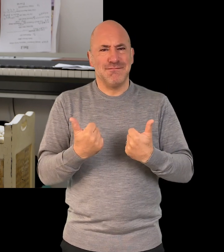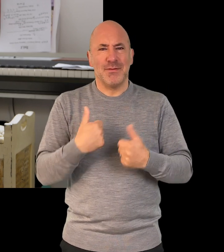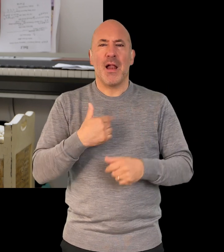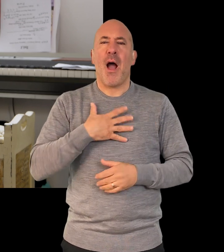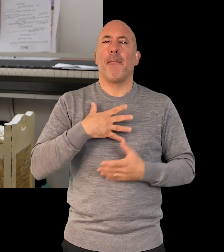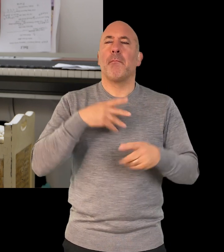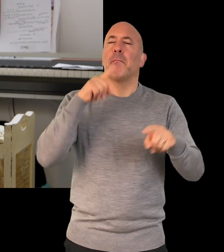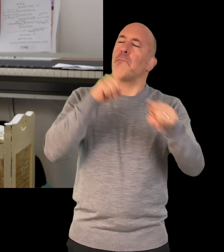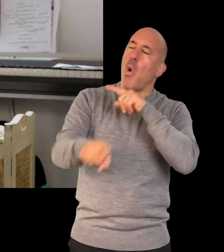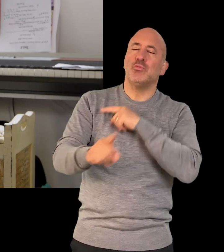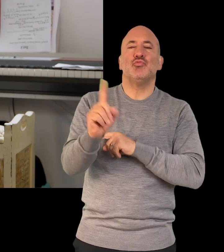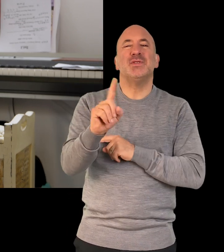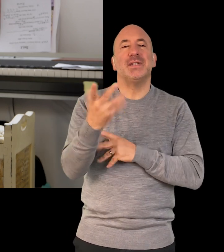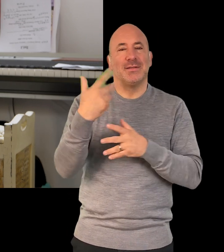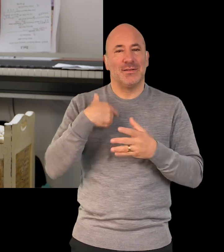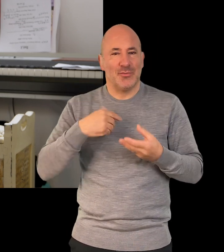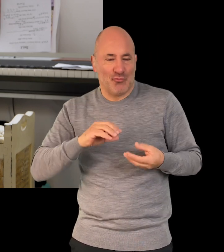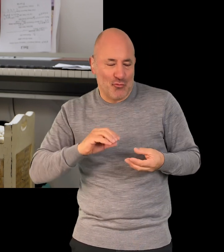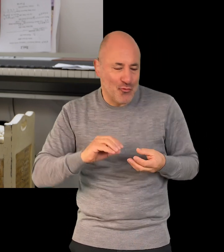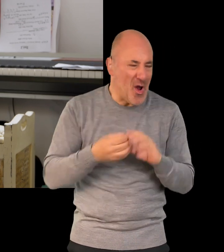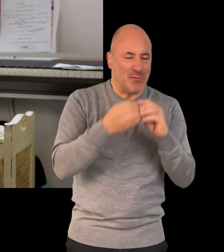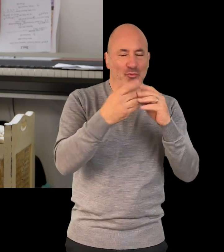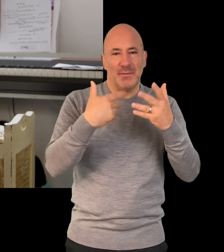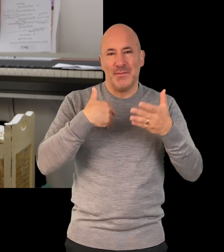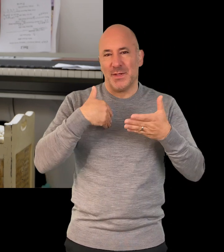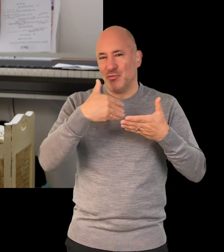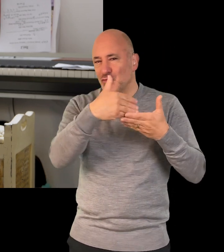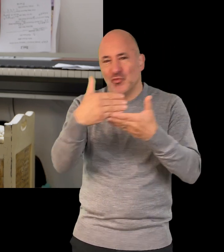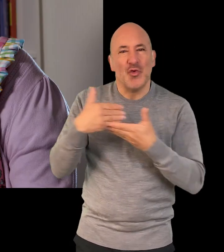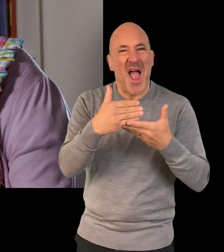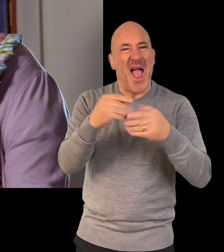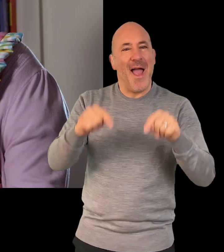I most like is the creation and the